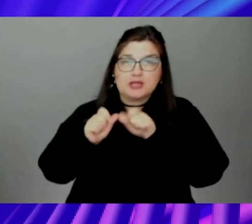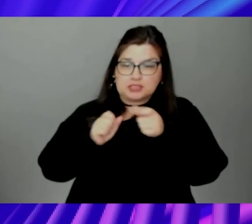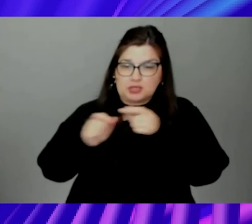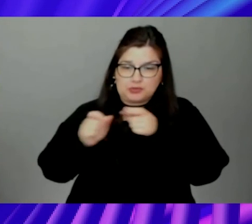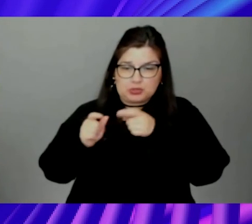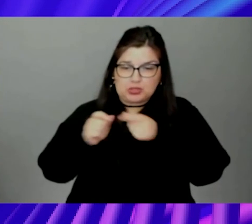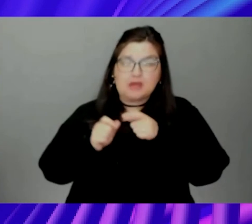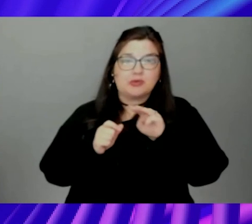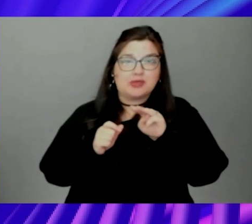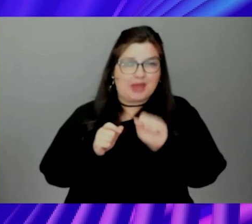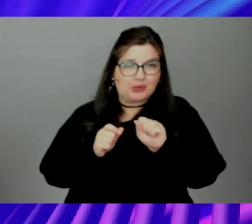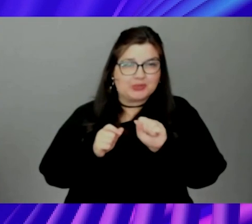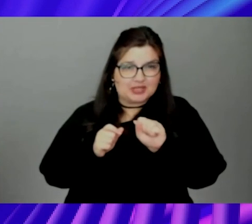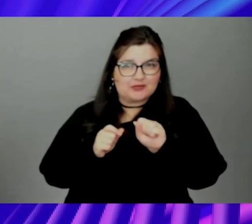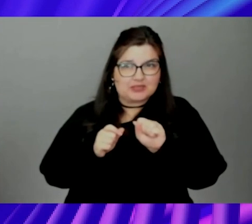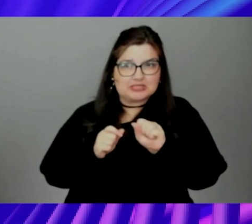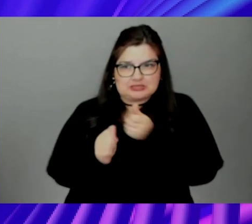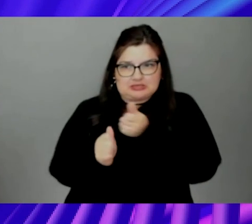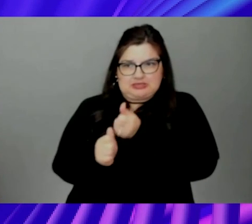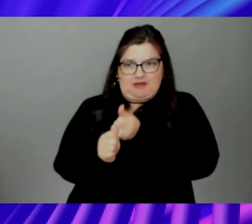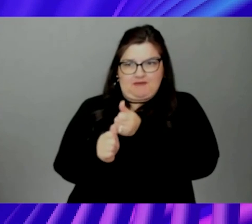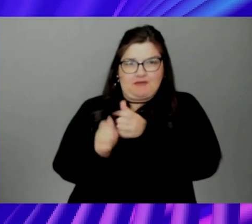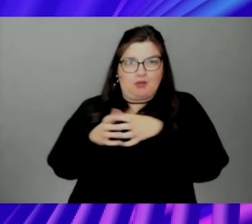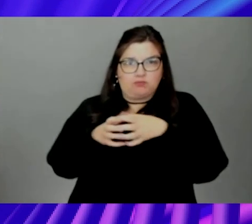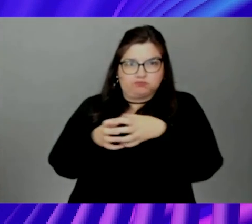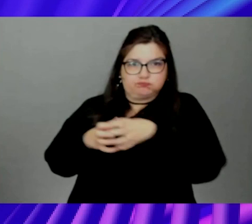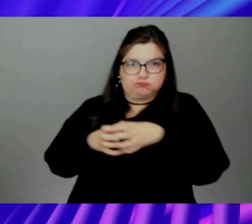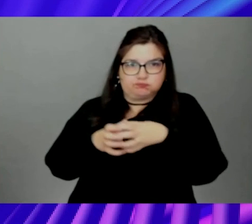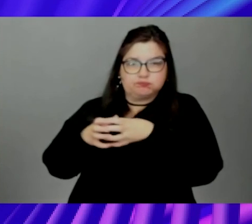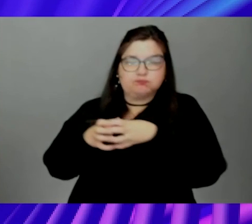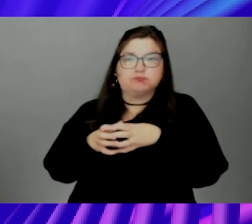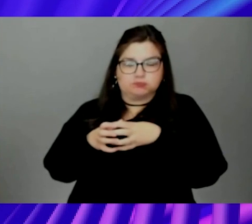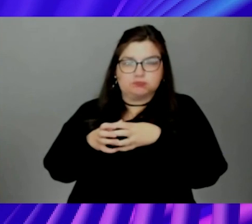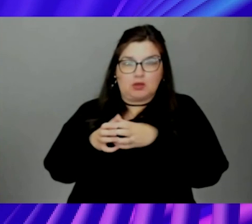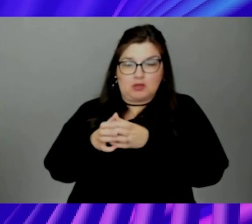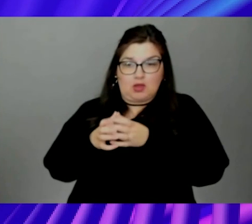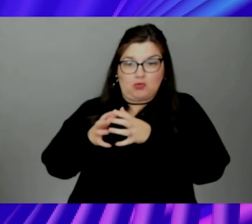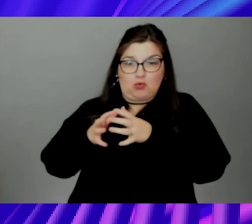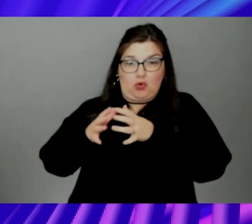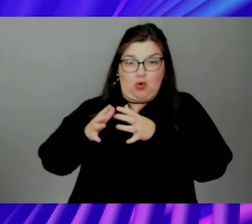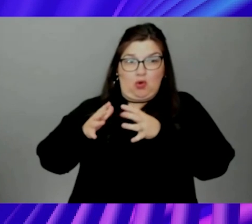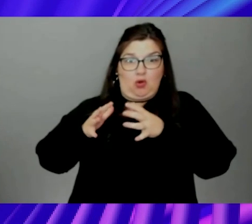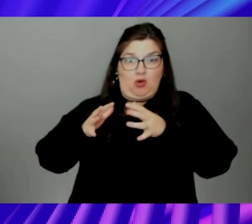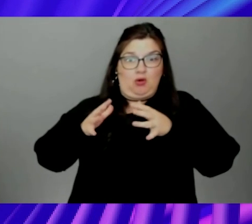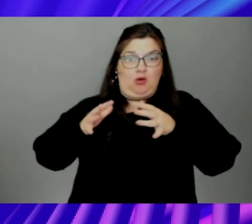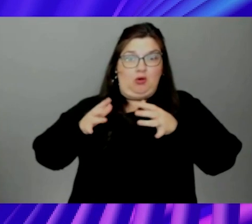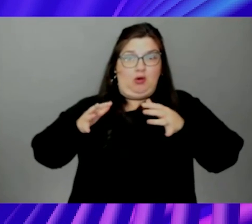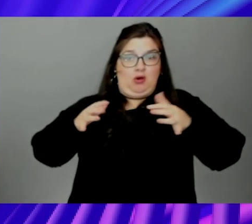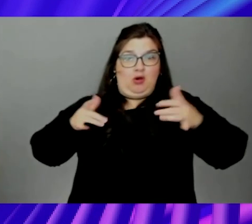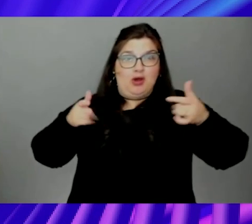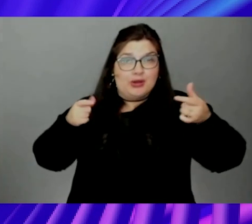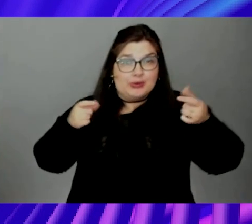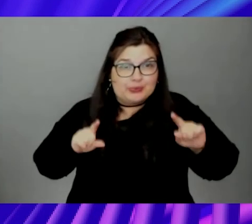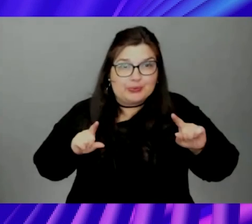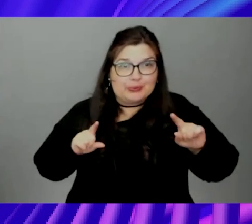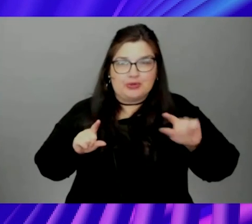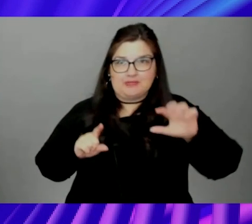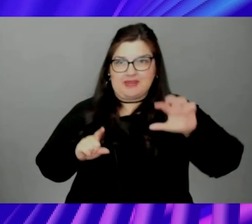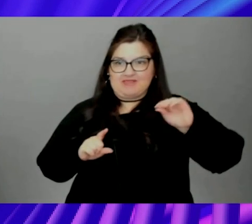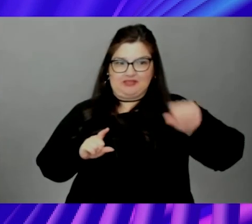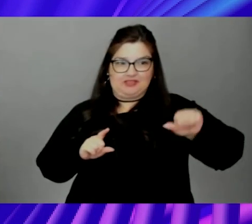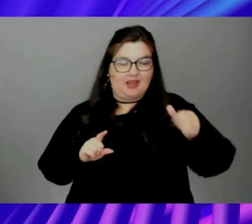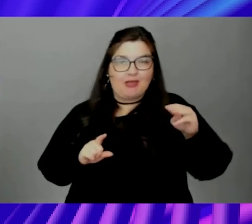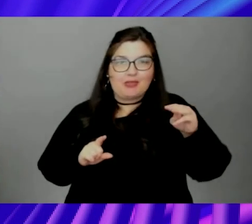itself. And when the microservices grow into like huge numbers, so suddenly let's say you have like 50 other microservices for an